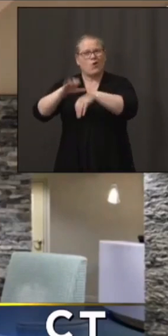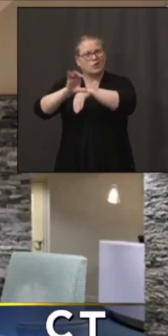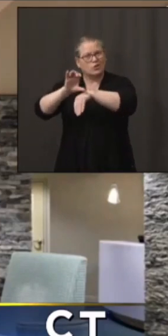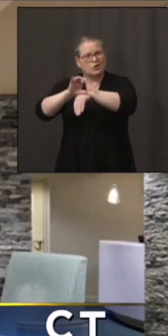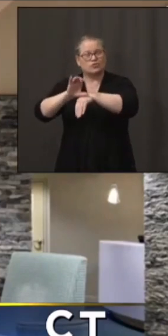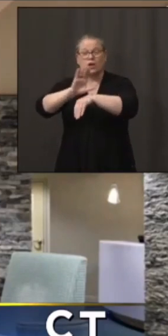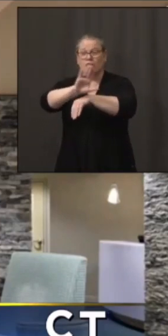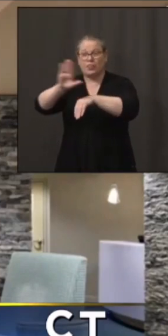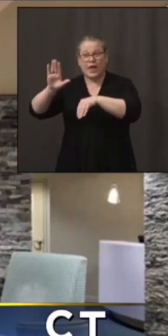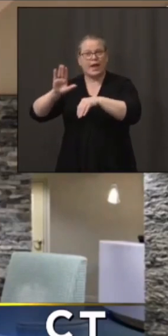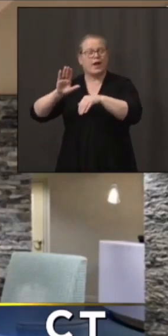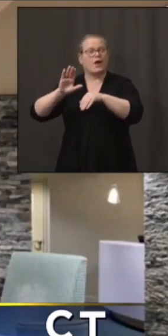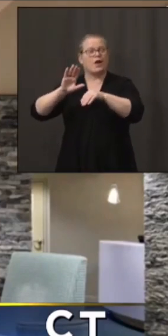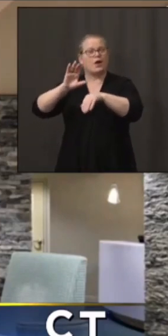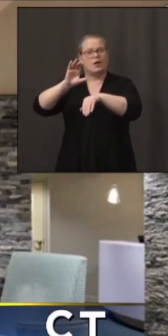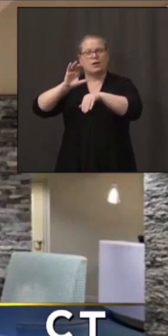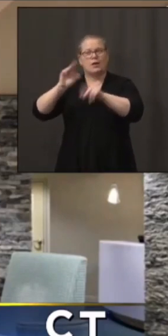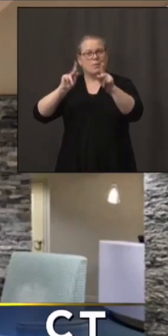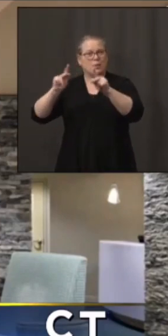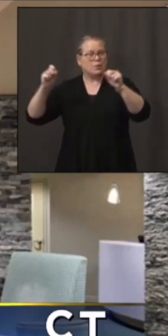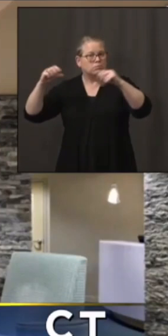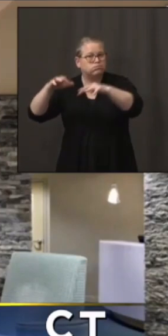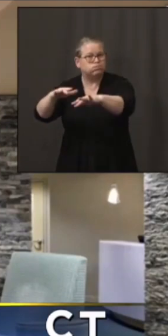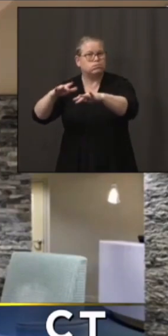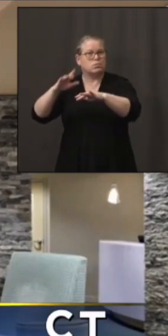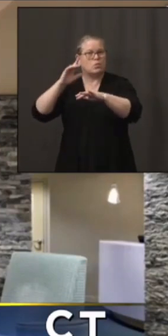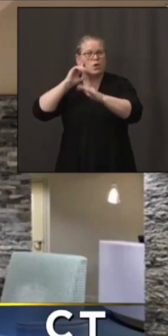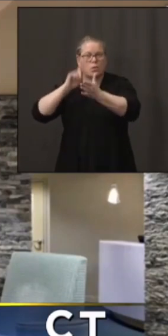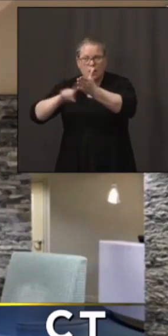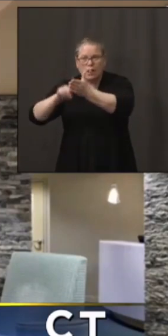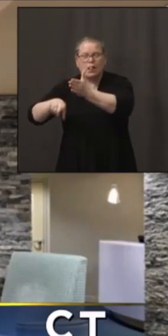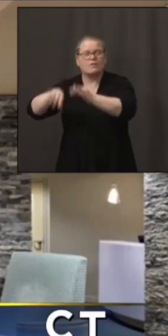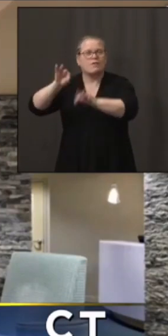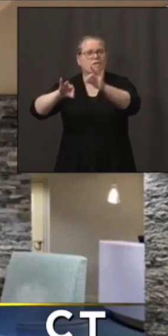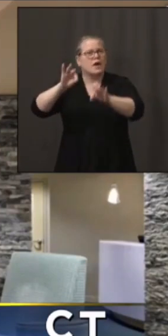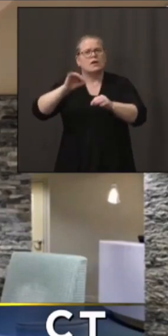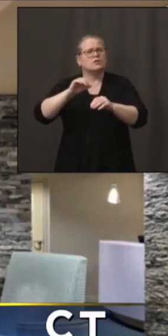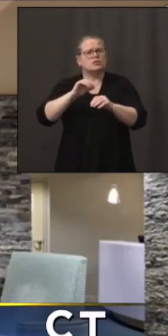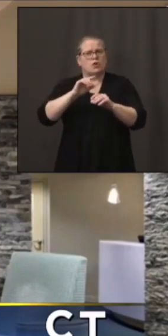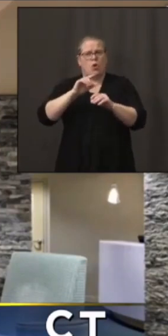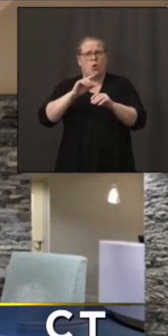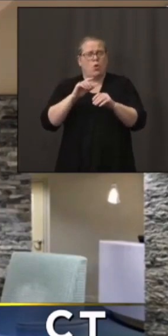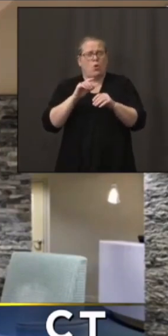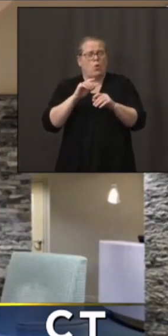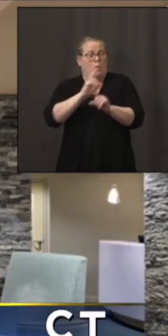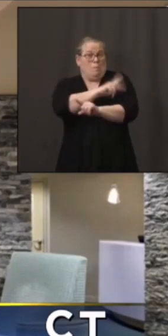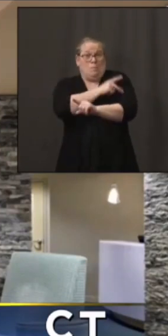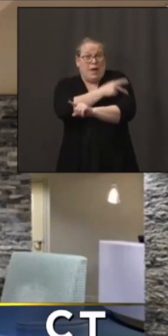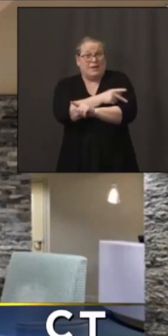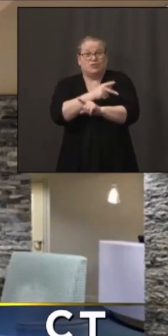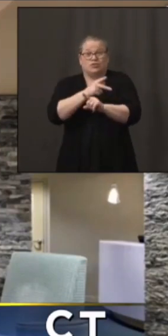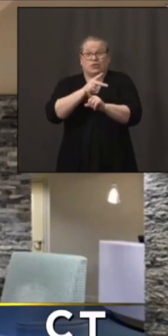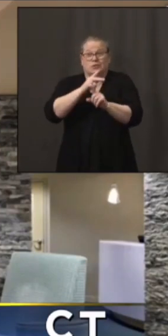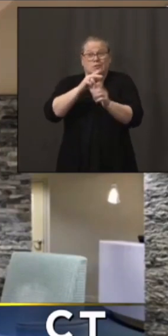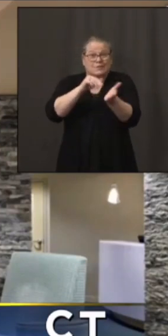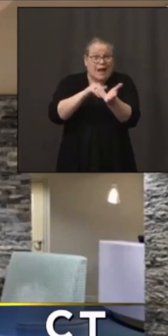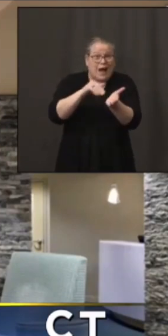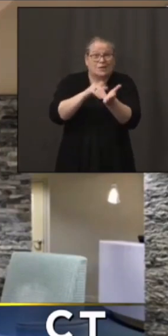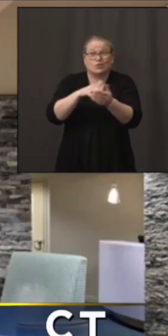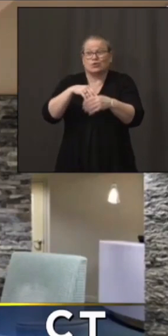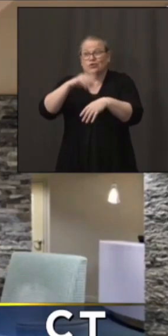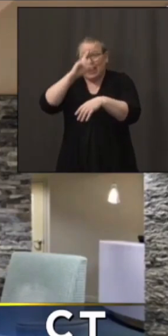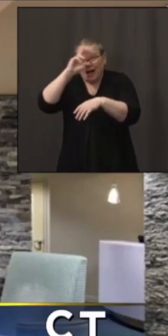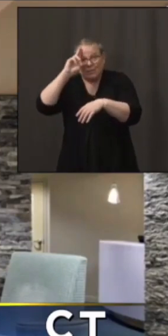their parishioners, their congregants. So we're not just looking at existing patient relationships with our physician practice or